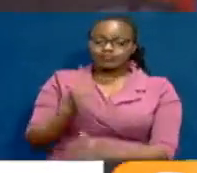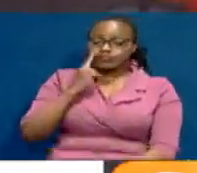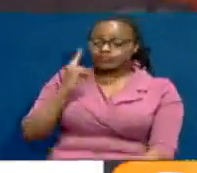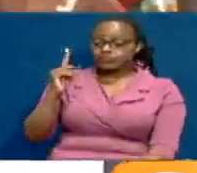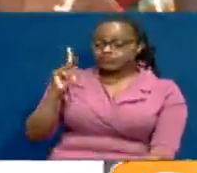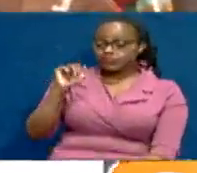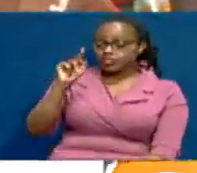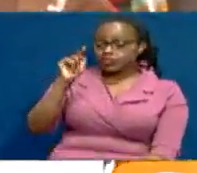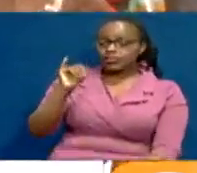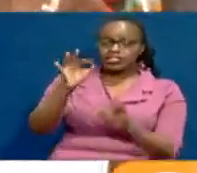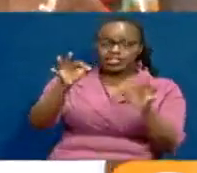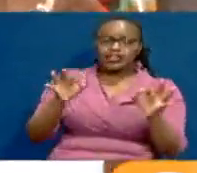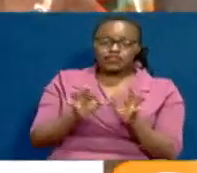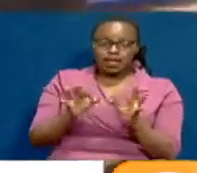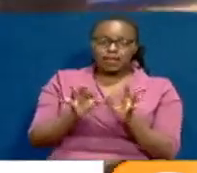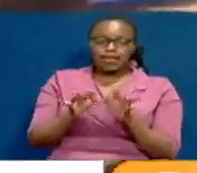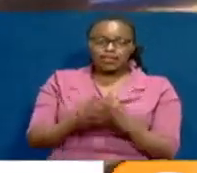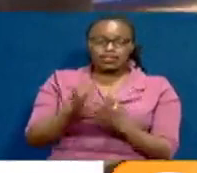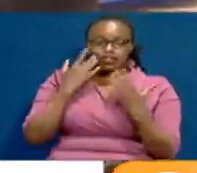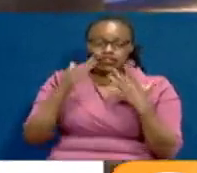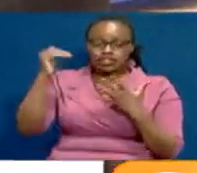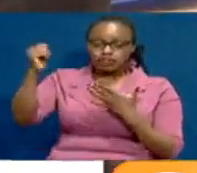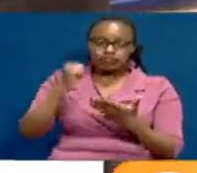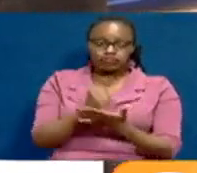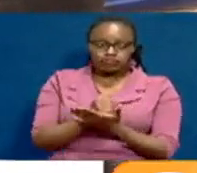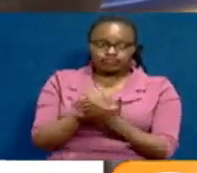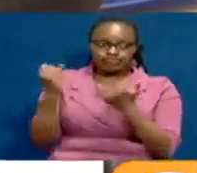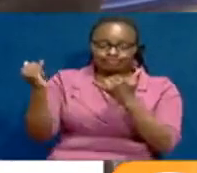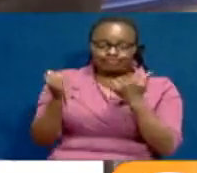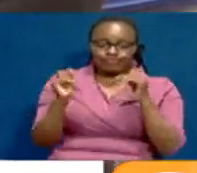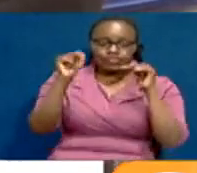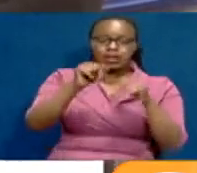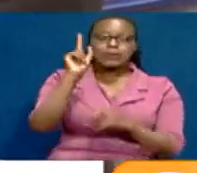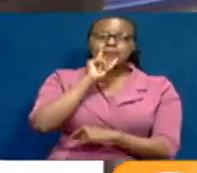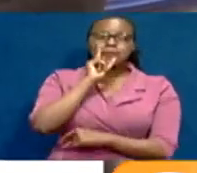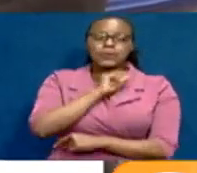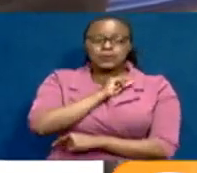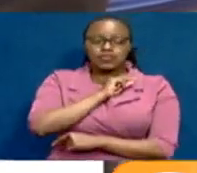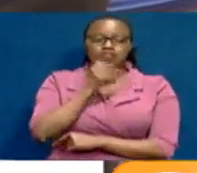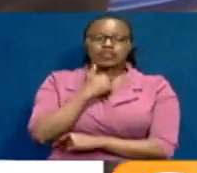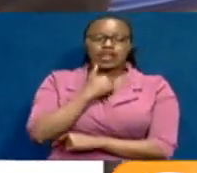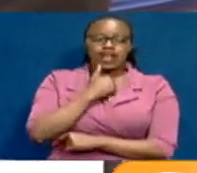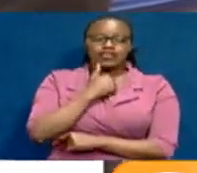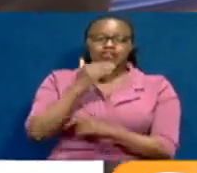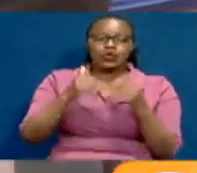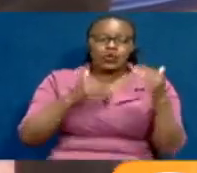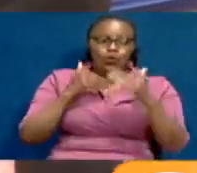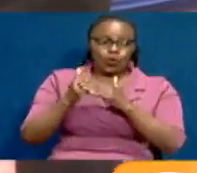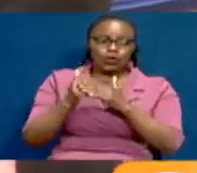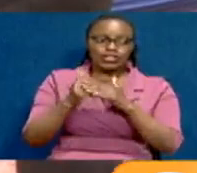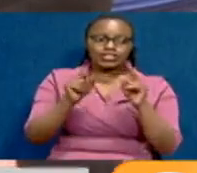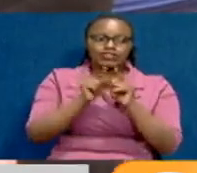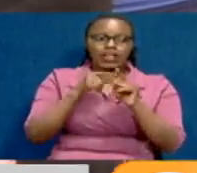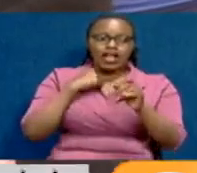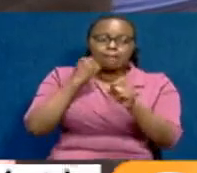Kinoti's family. Why have I brought them here? I brought them here because all that the president has